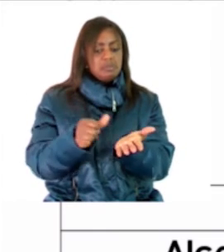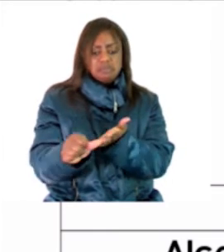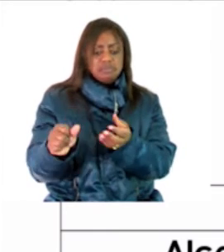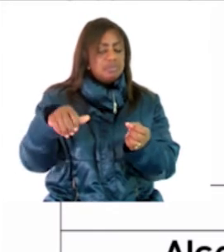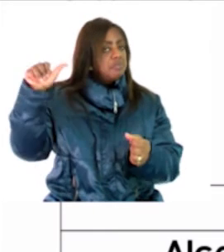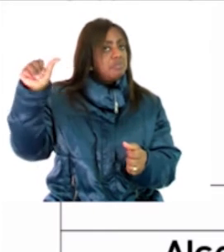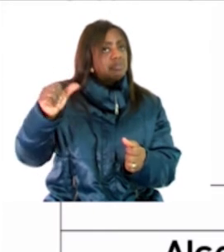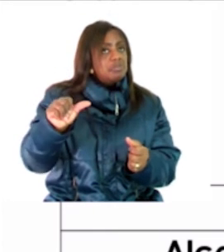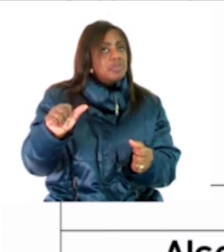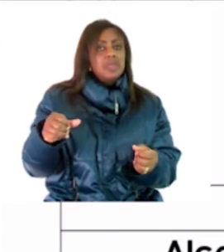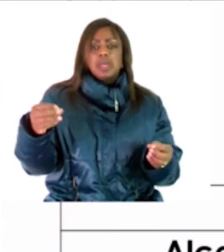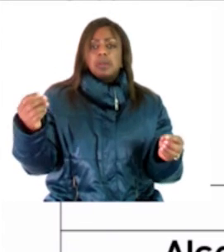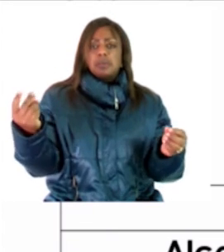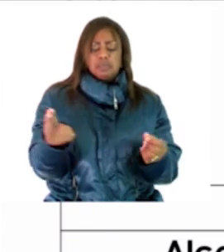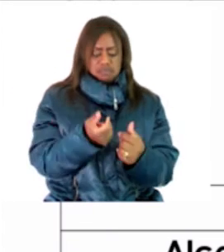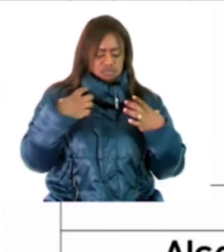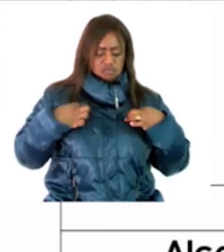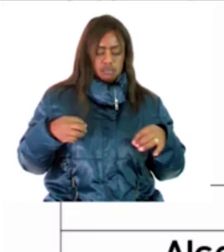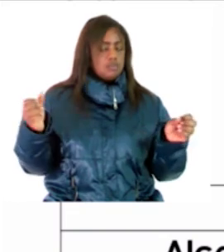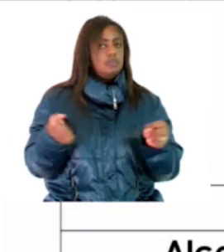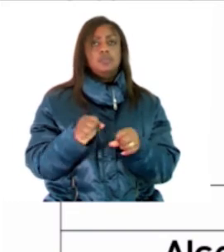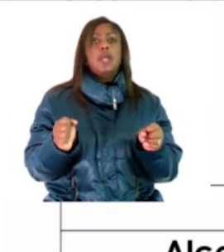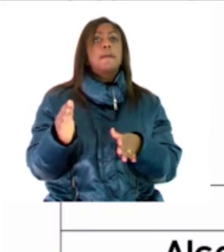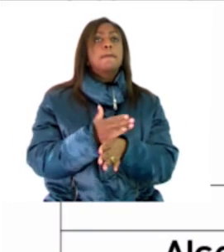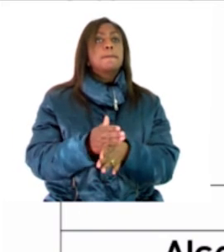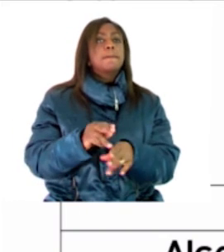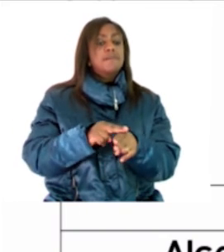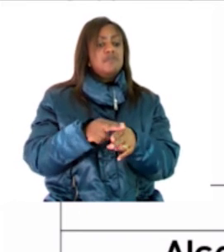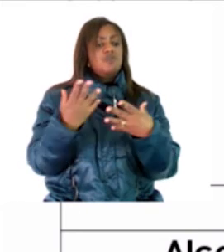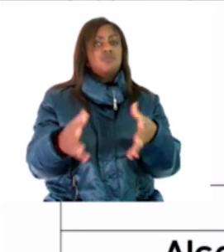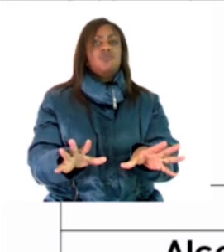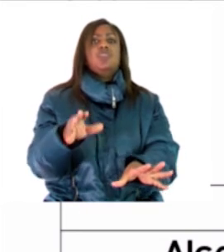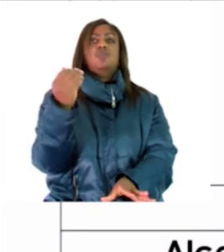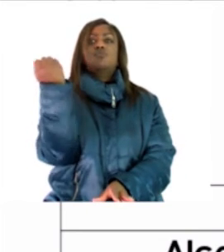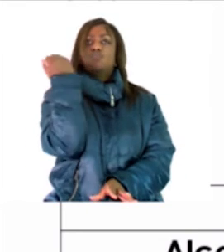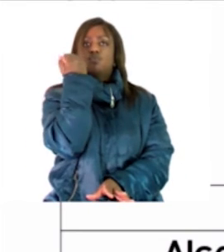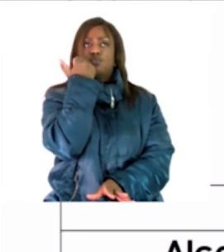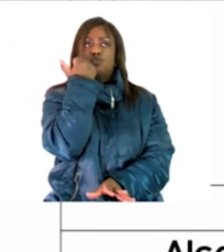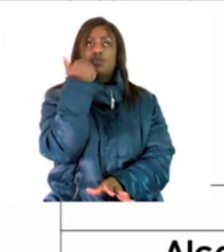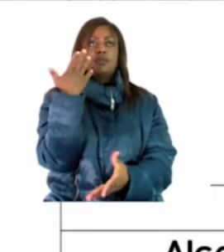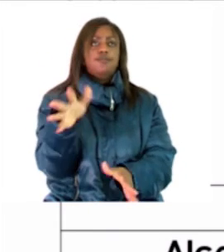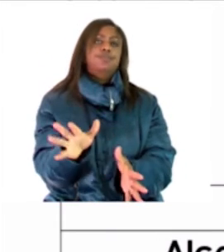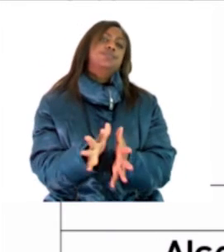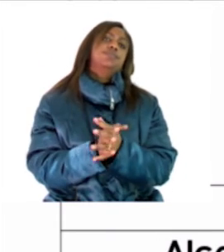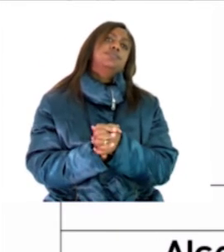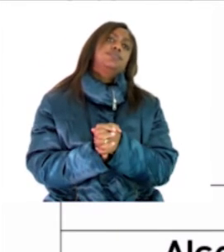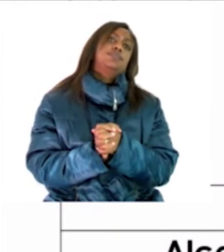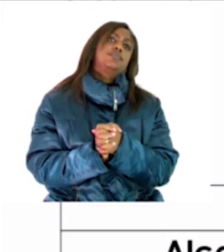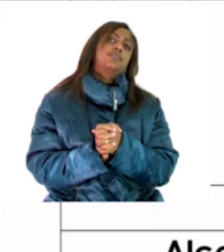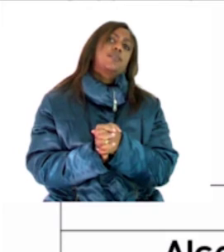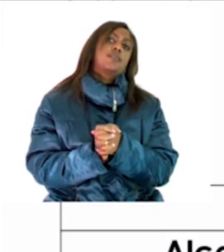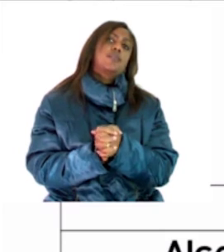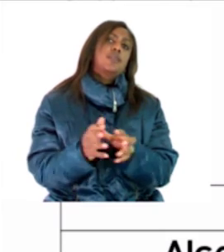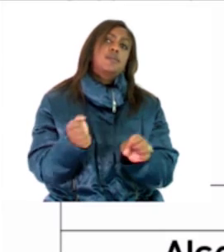going to buy you anything. Whatever you need at school as a child, your parents, your brothers, or whoever is taking care of you will not be able